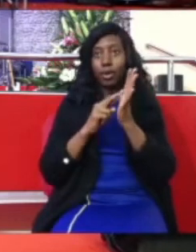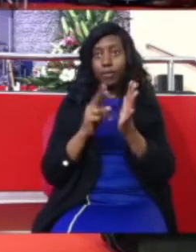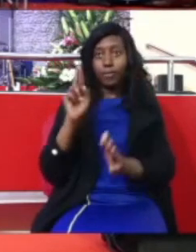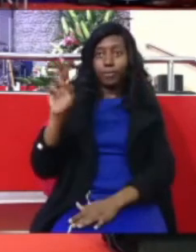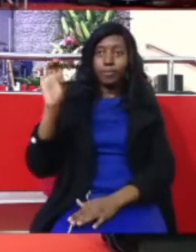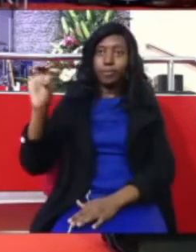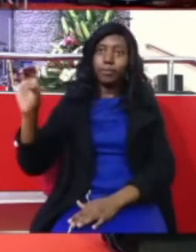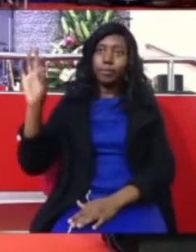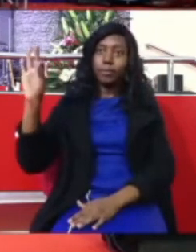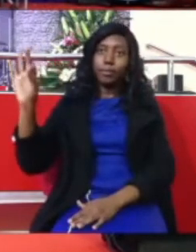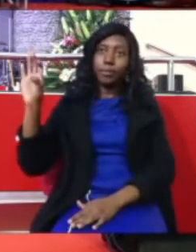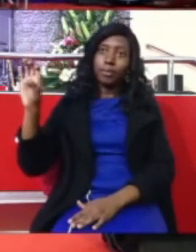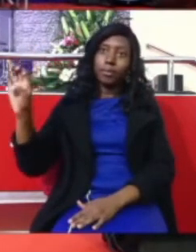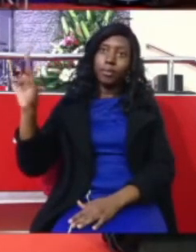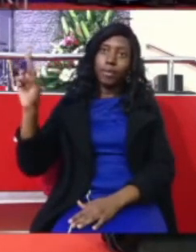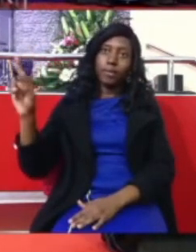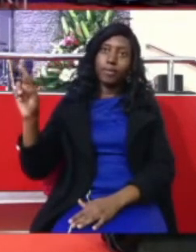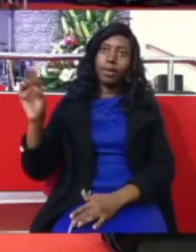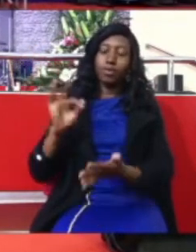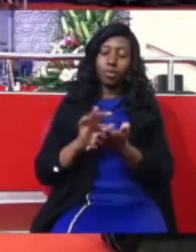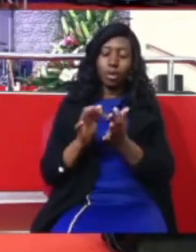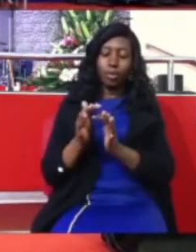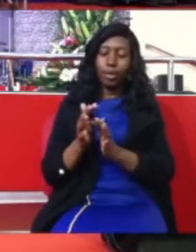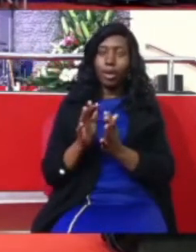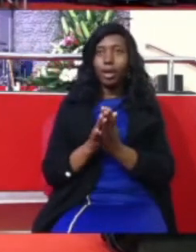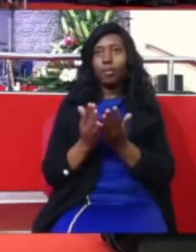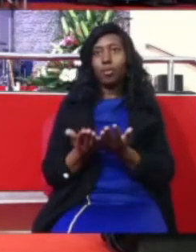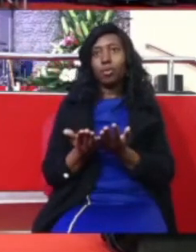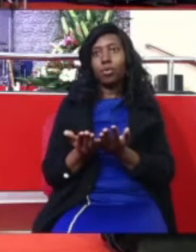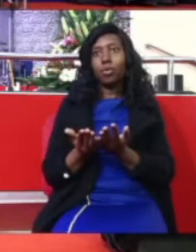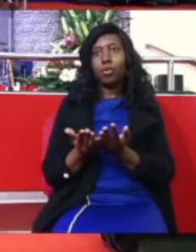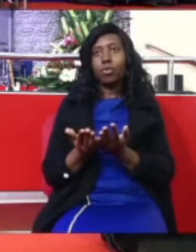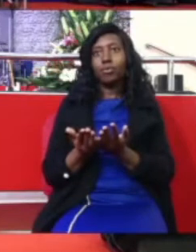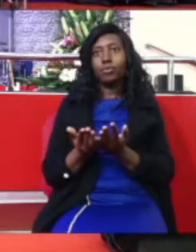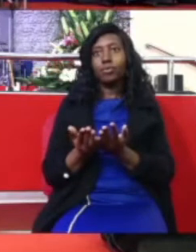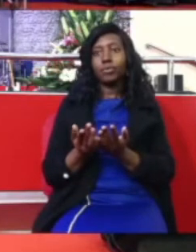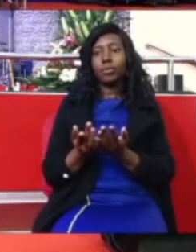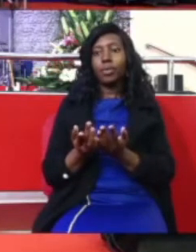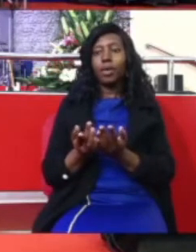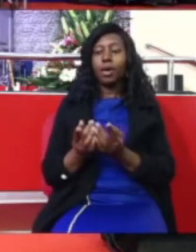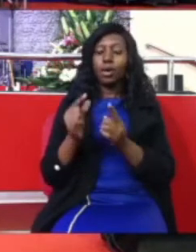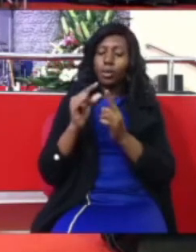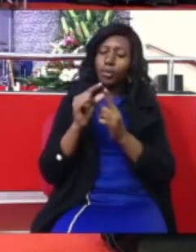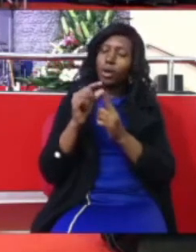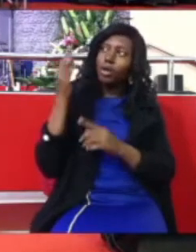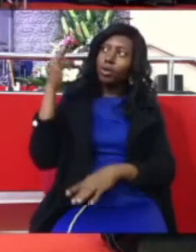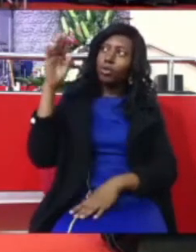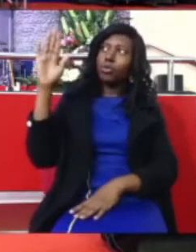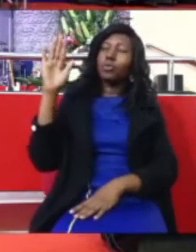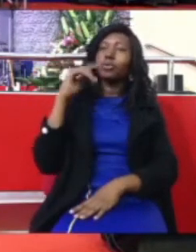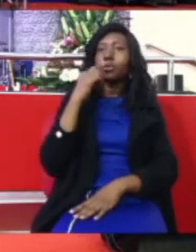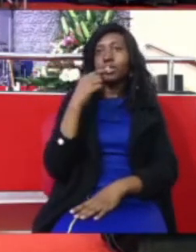have walked in here on a Sunday and heard the servants of God preach. At your word, because you will have moved into this place